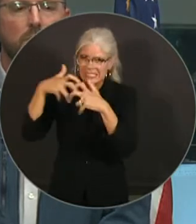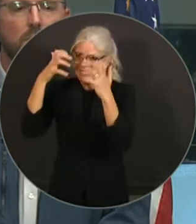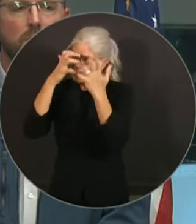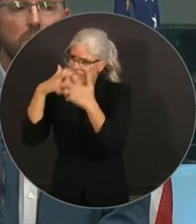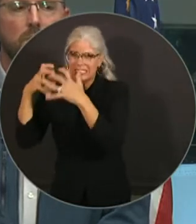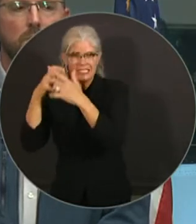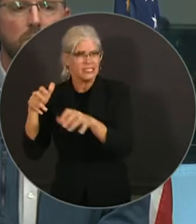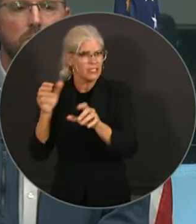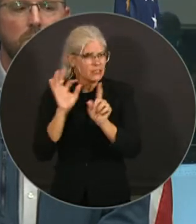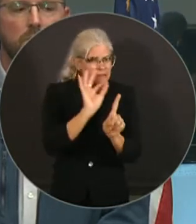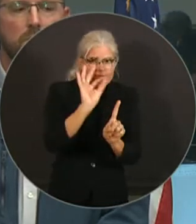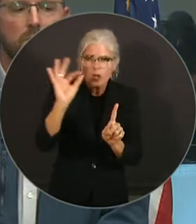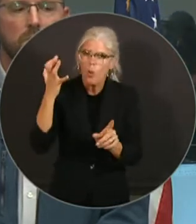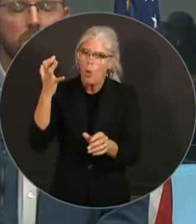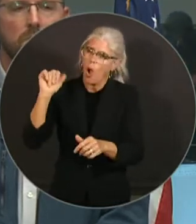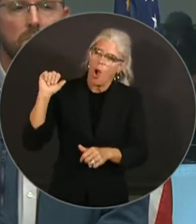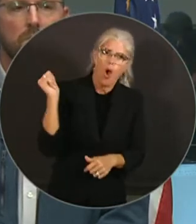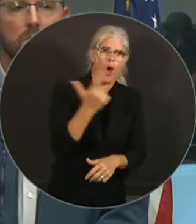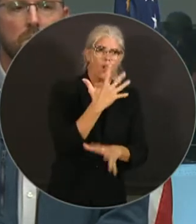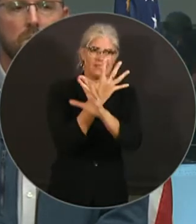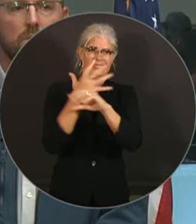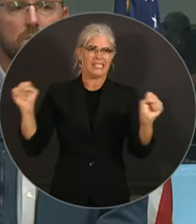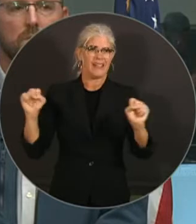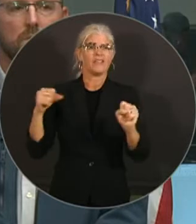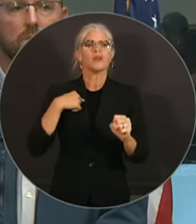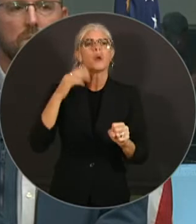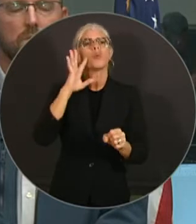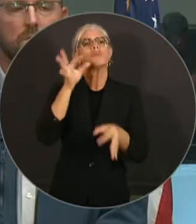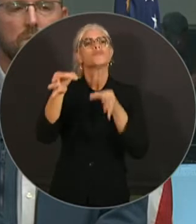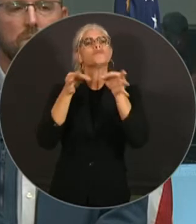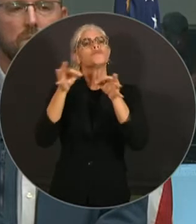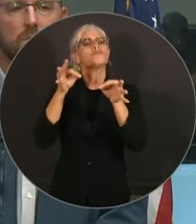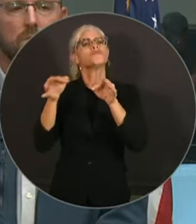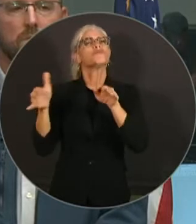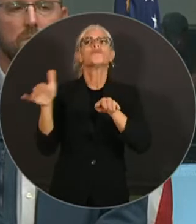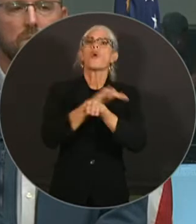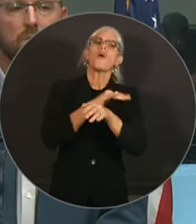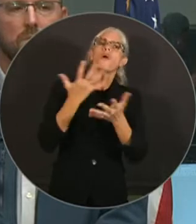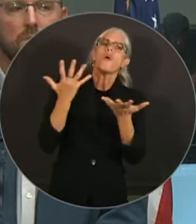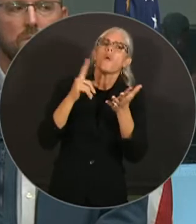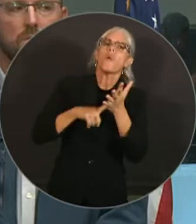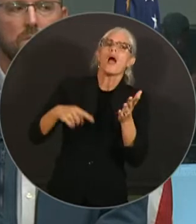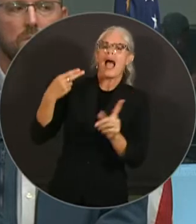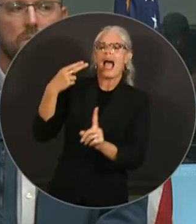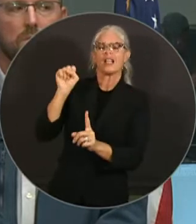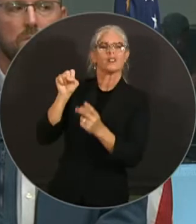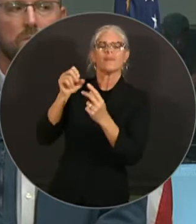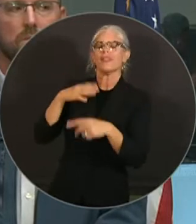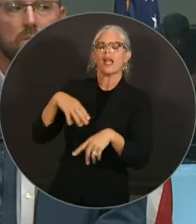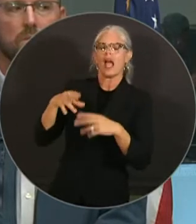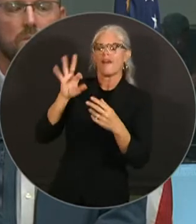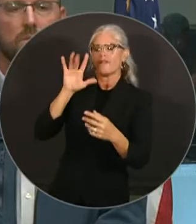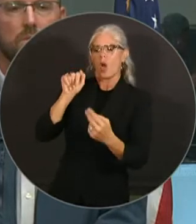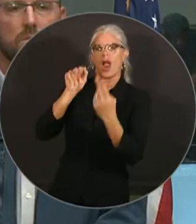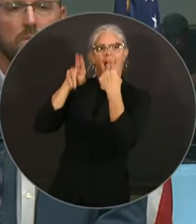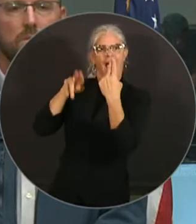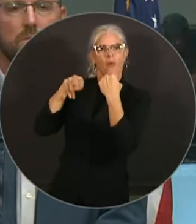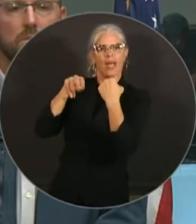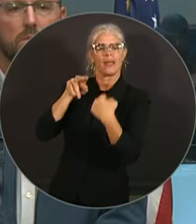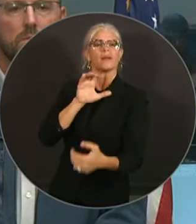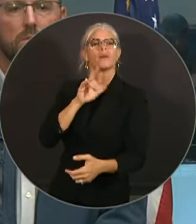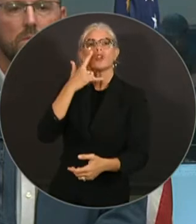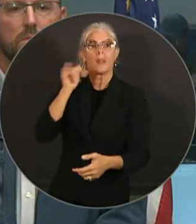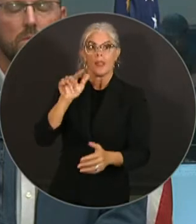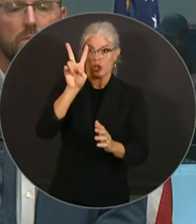safe. I'm going to give a brief overview of how the Florida Highway Patrol is fully activated and fully engaged. All nearly 2,000 state